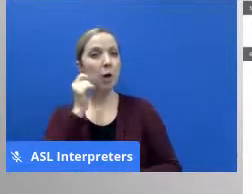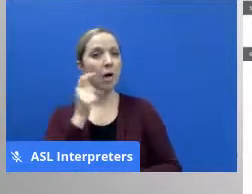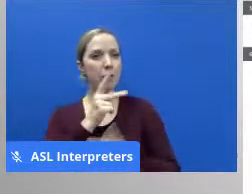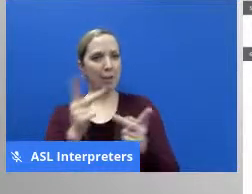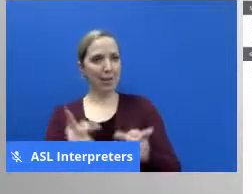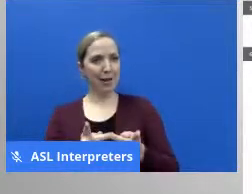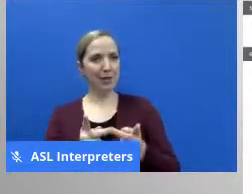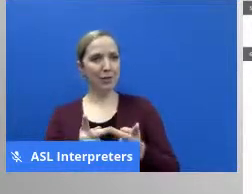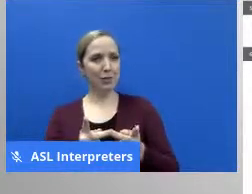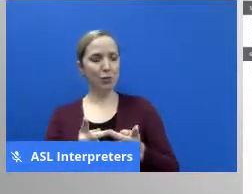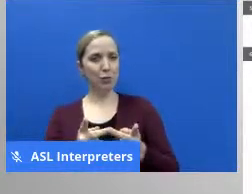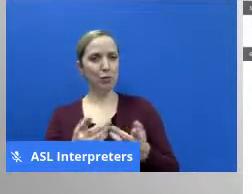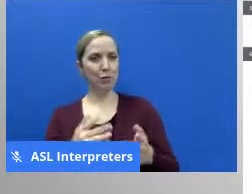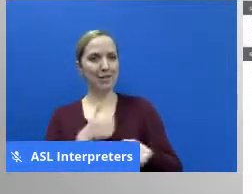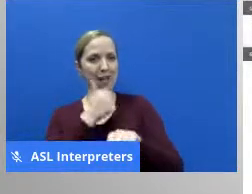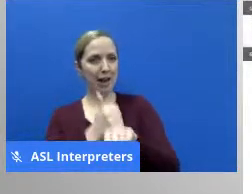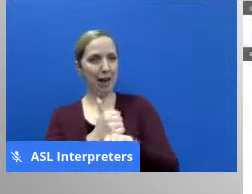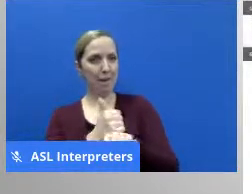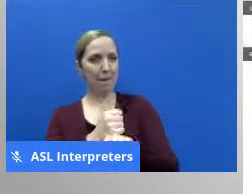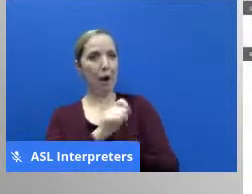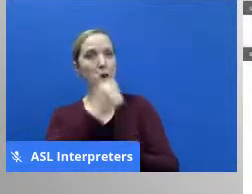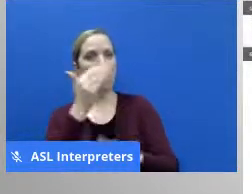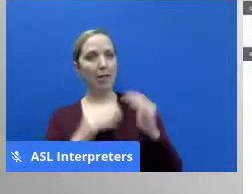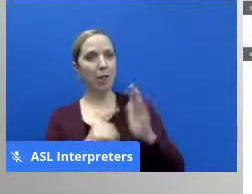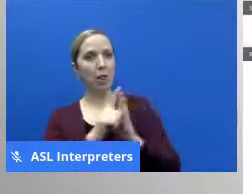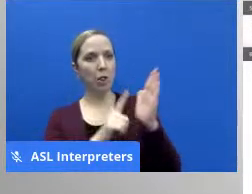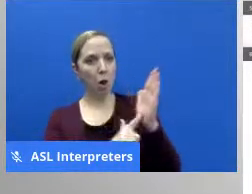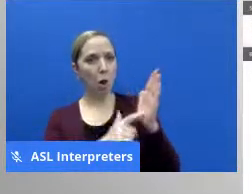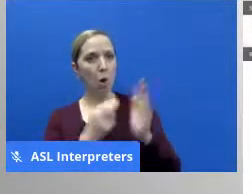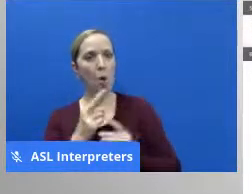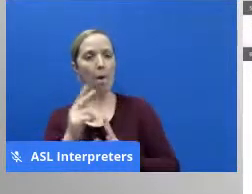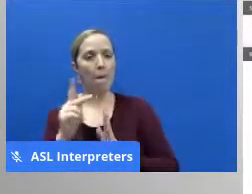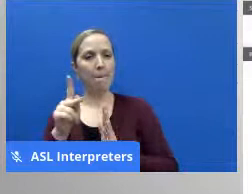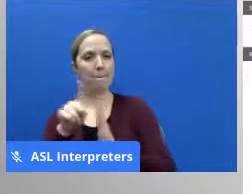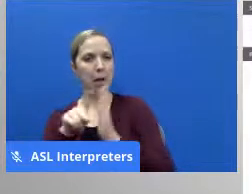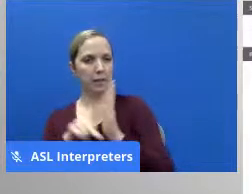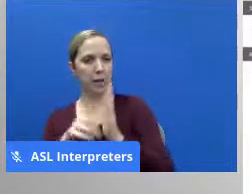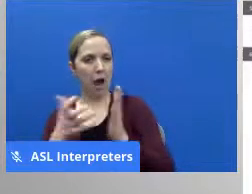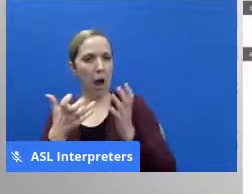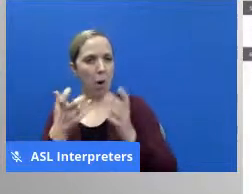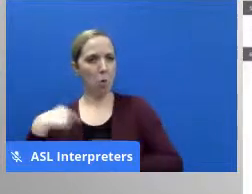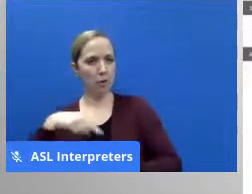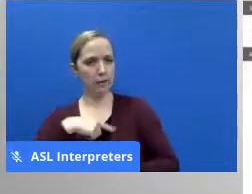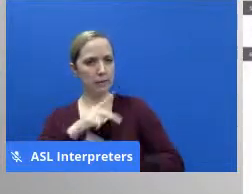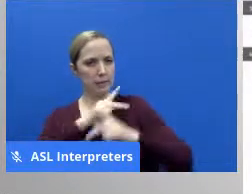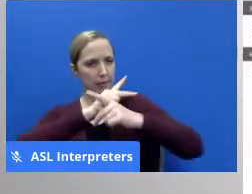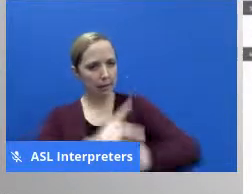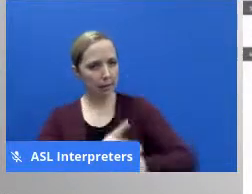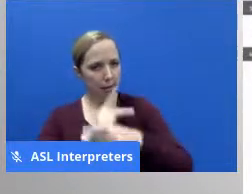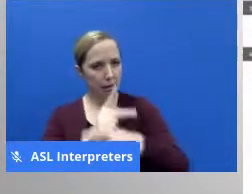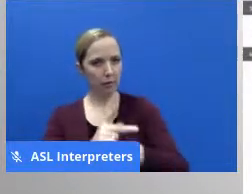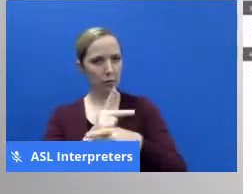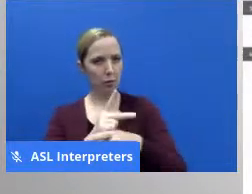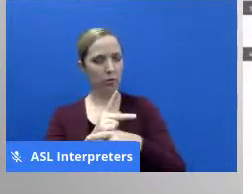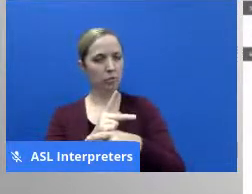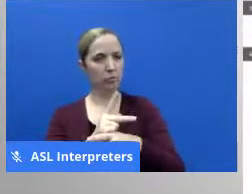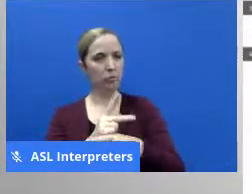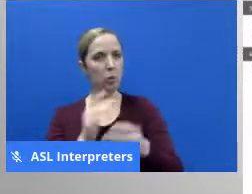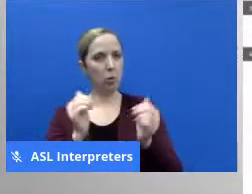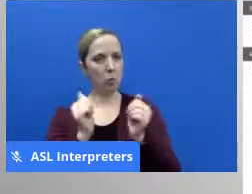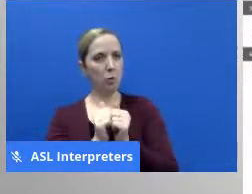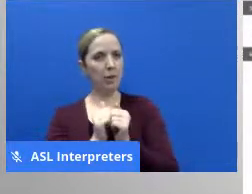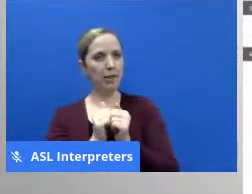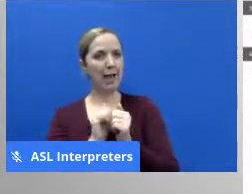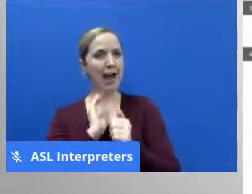single policy, then I want to make sure that we are careful and guard our direction and discretion in setting a direction for